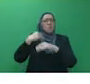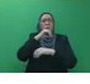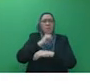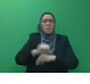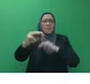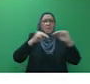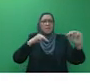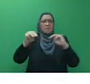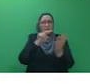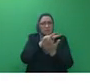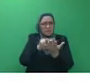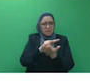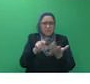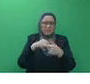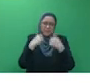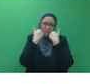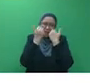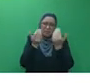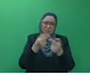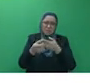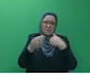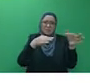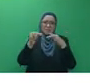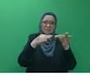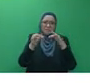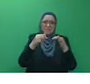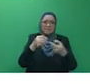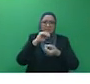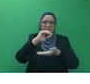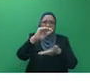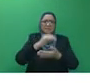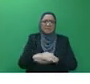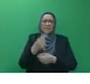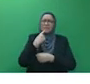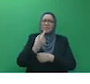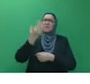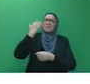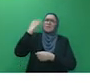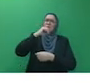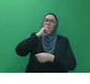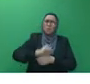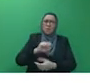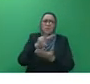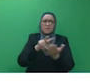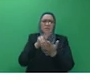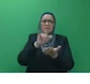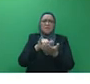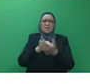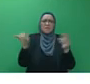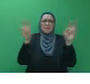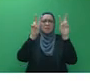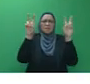still shows my age uh there's this old management video called who moved my cheese are you young enough to